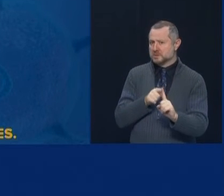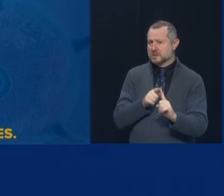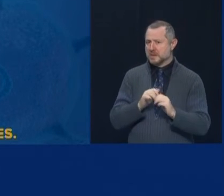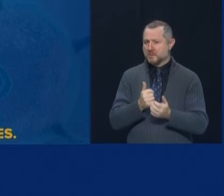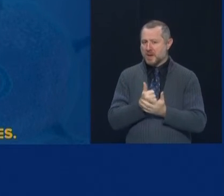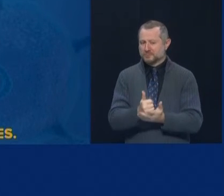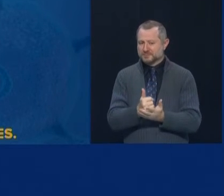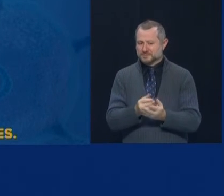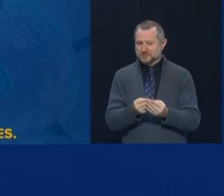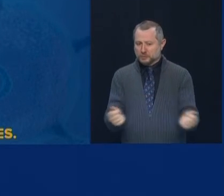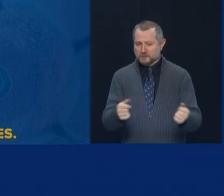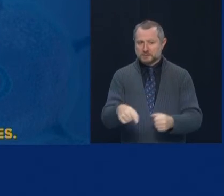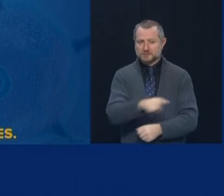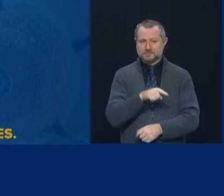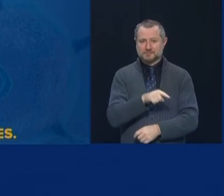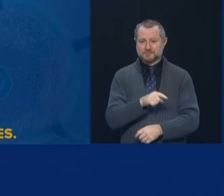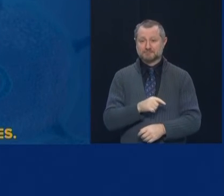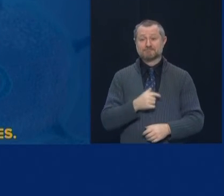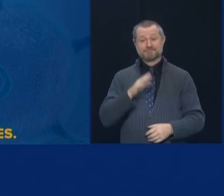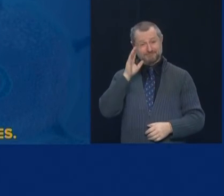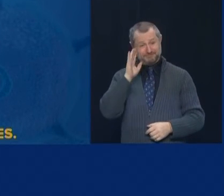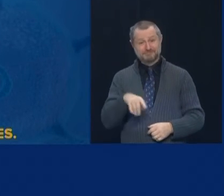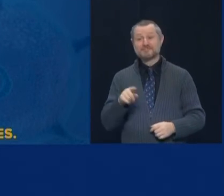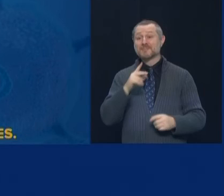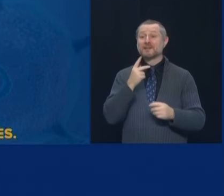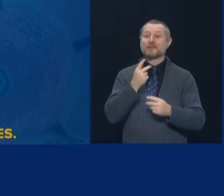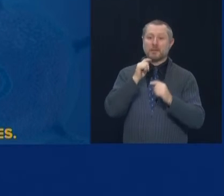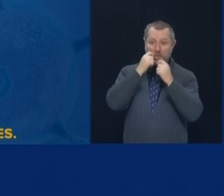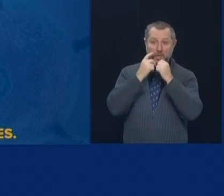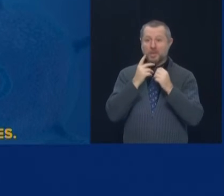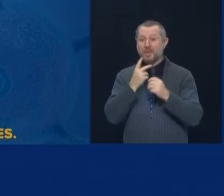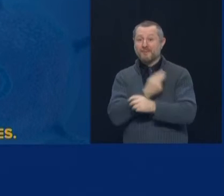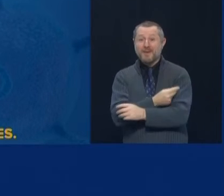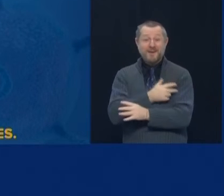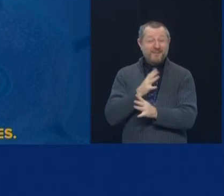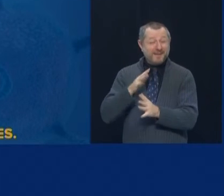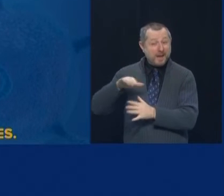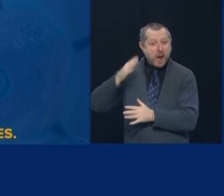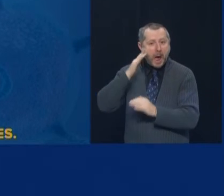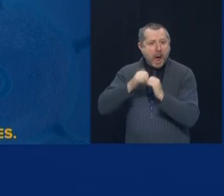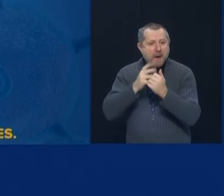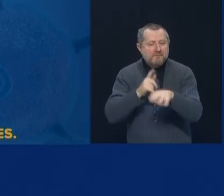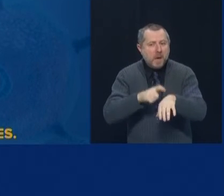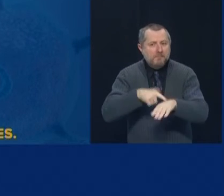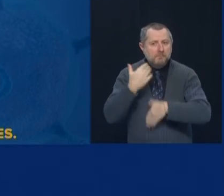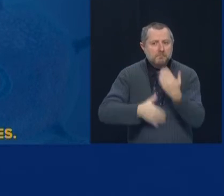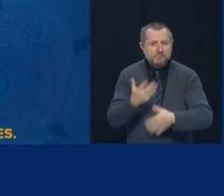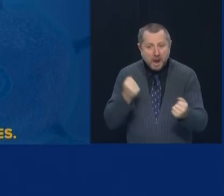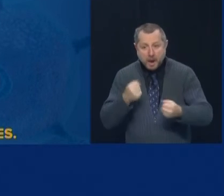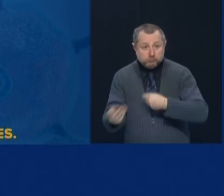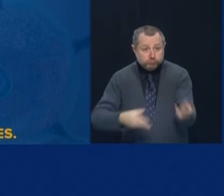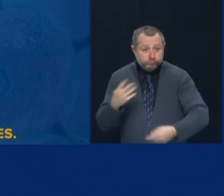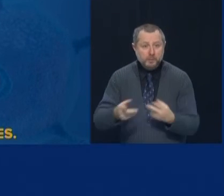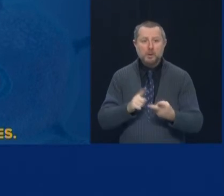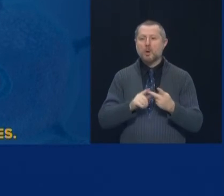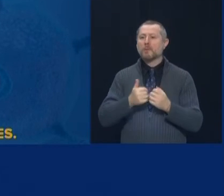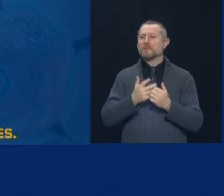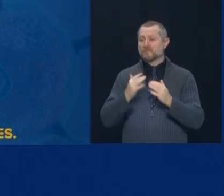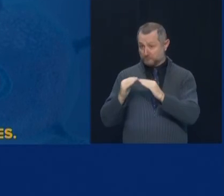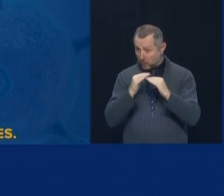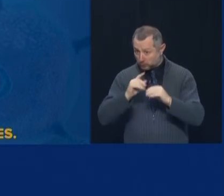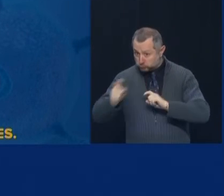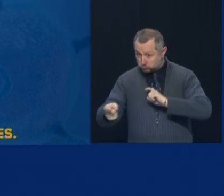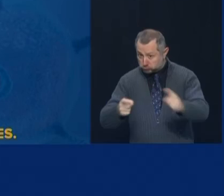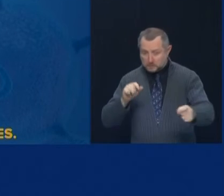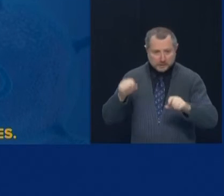on that. How fast is the vaccination program going to affect? How fair is the vaccination program? How inclusive